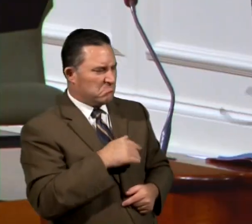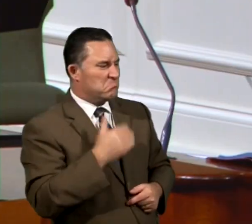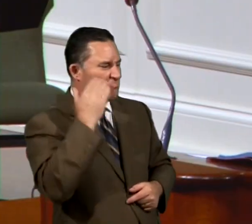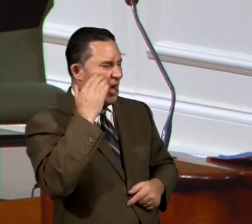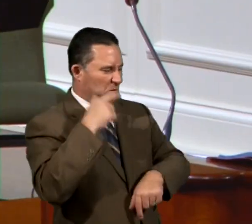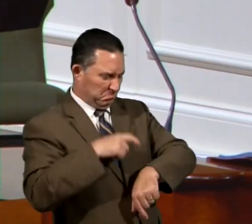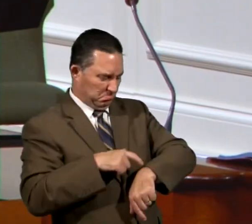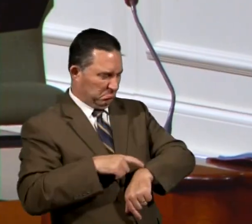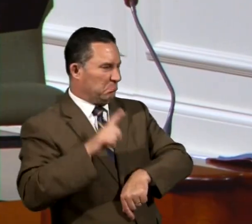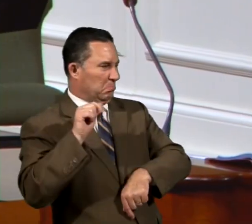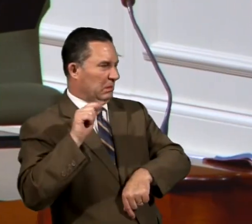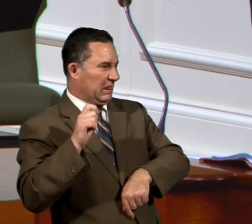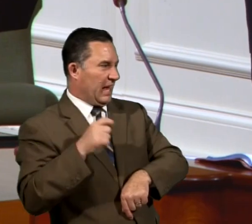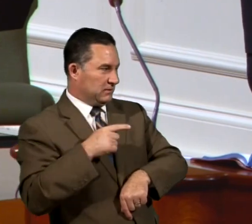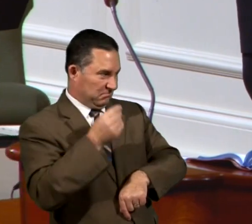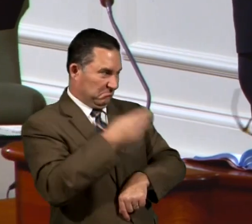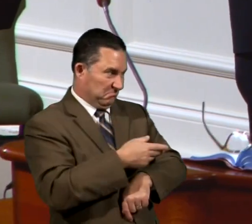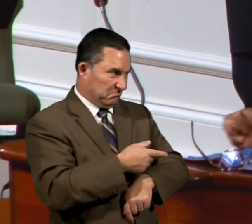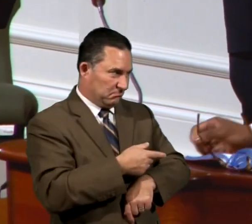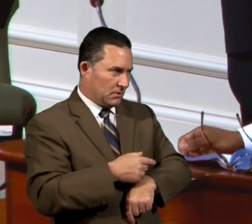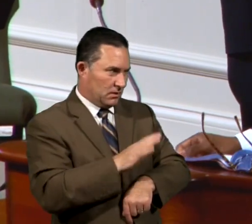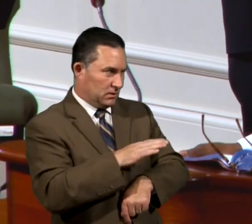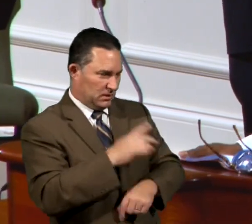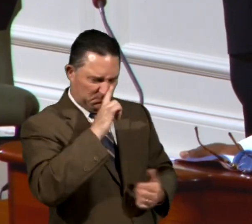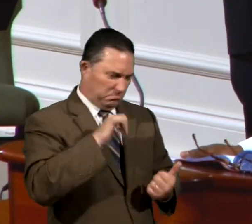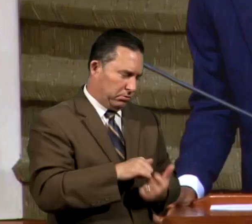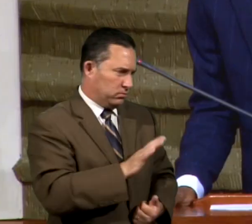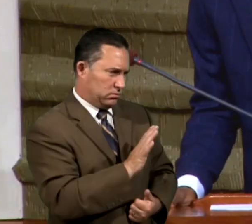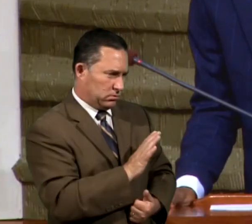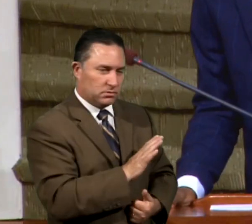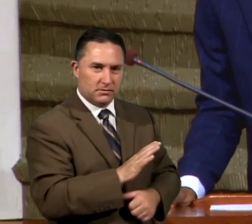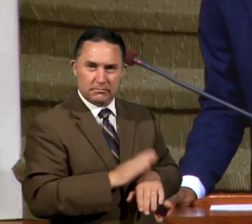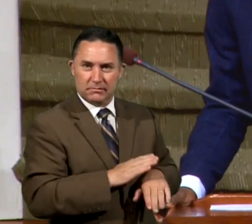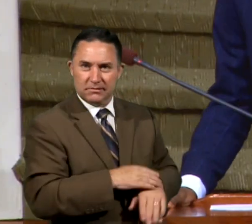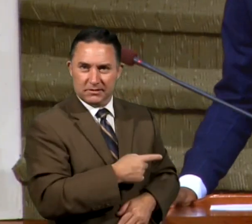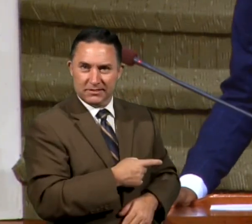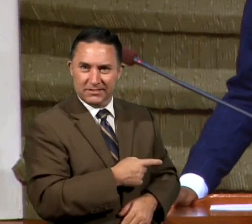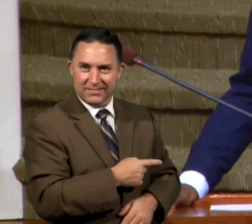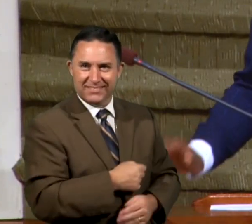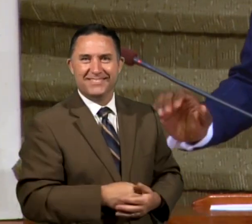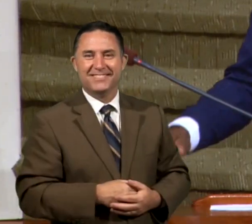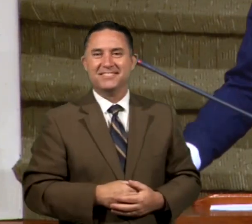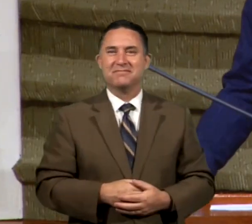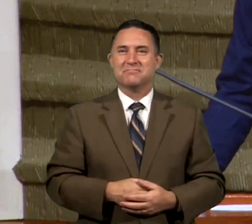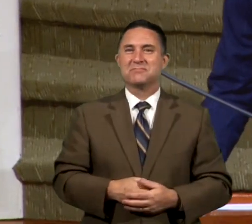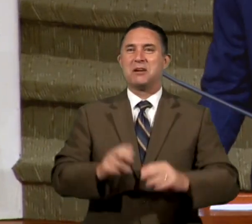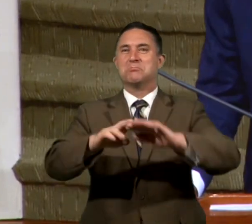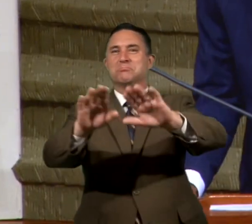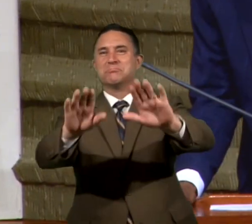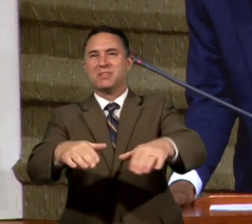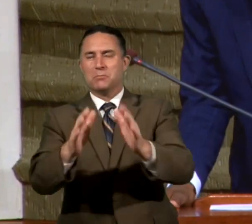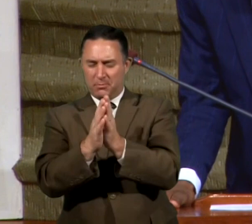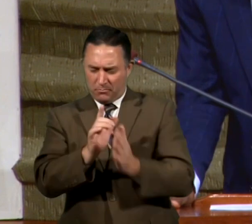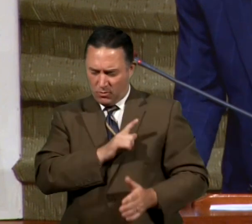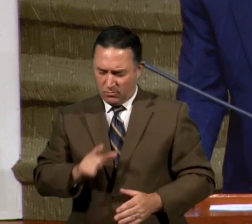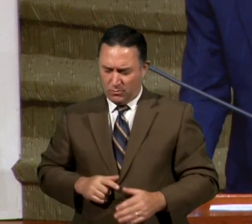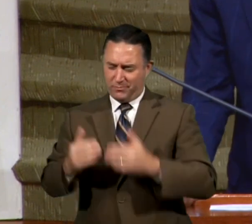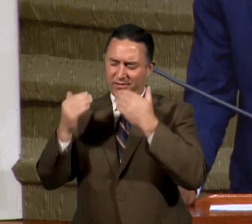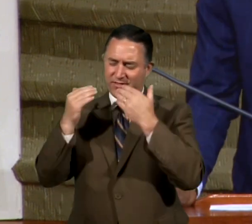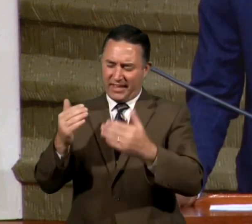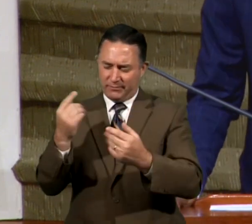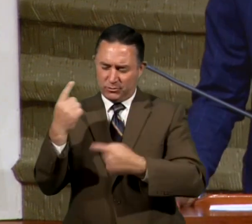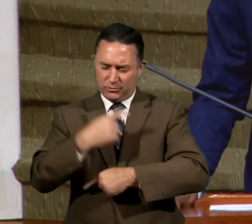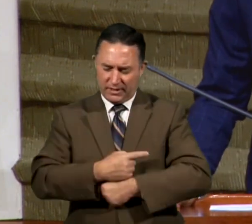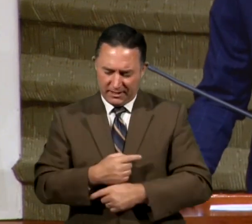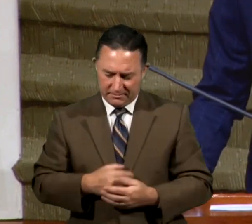know it's late, but don't fall asleep. You may be seated. I'm going to pray. Lord, we sure do thank you for